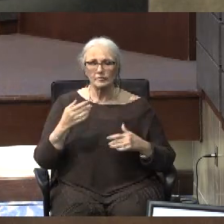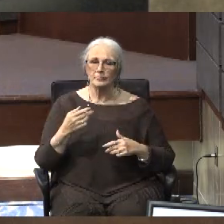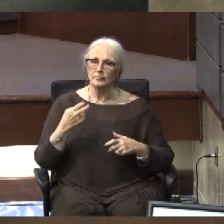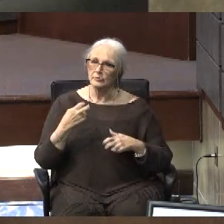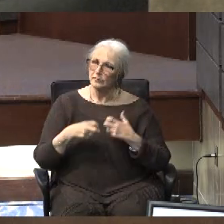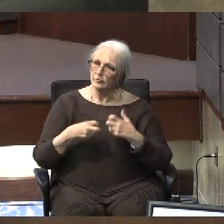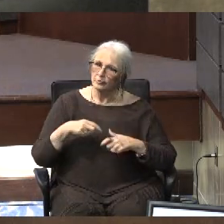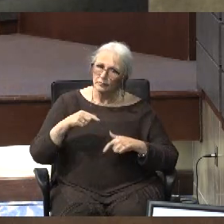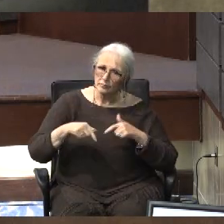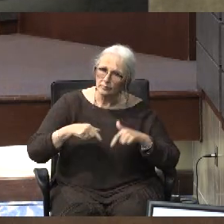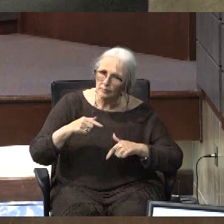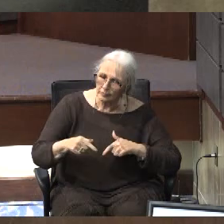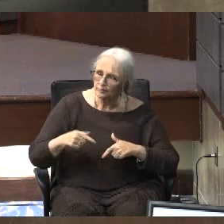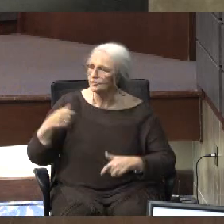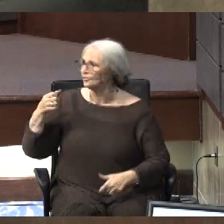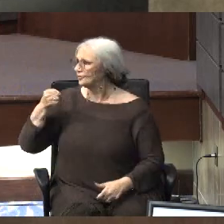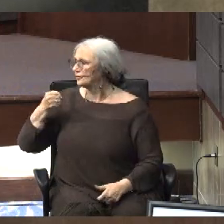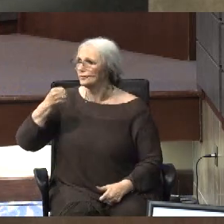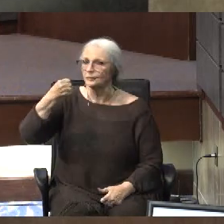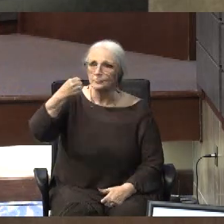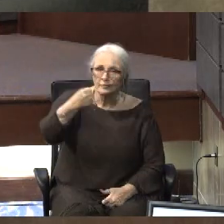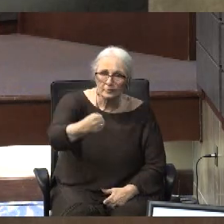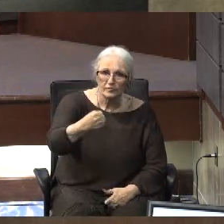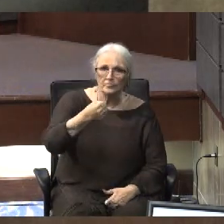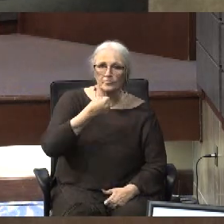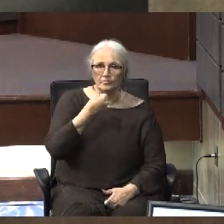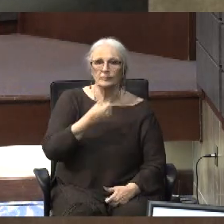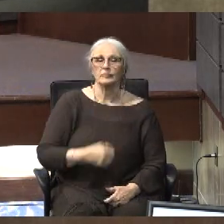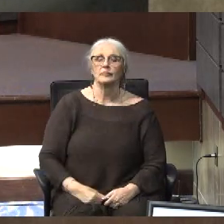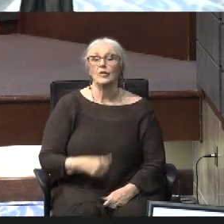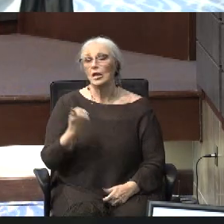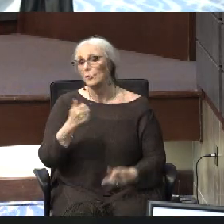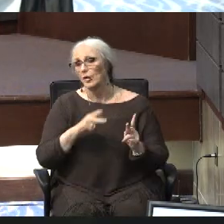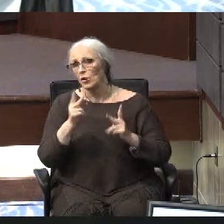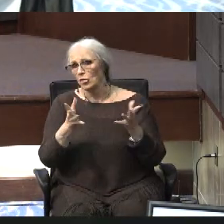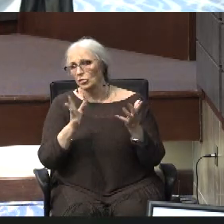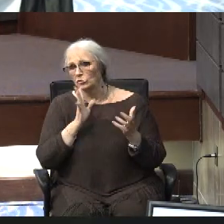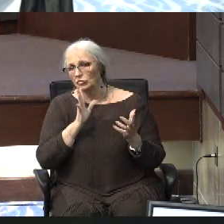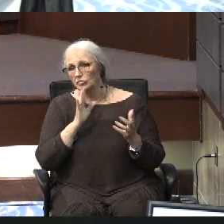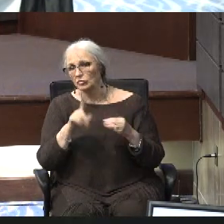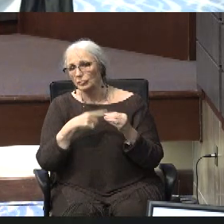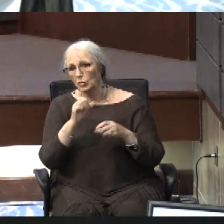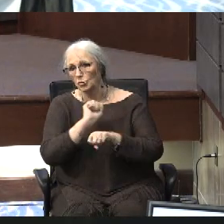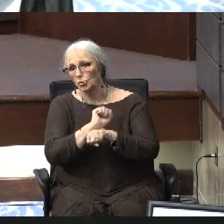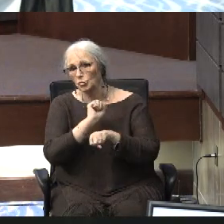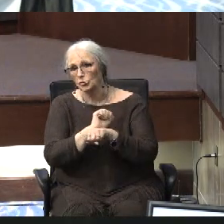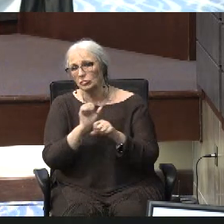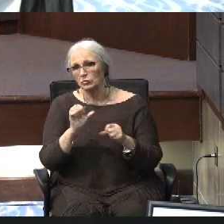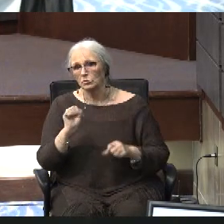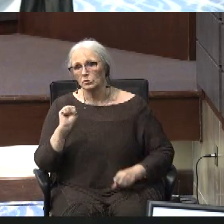microphone is able to be brought with you. Is there anyone present who would like to speak on a work session agenda item?